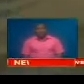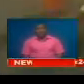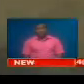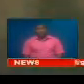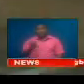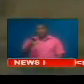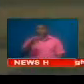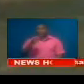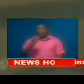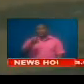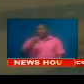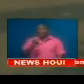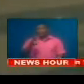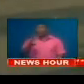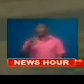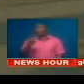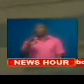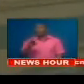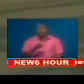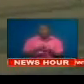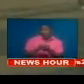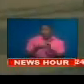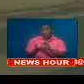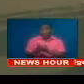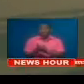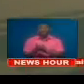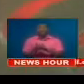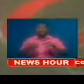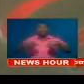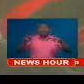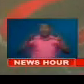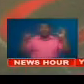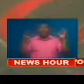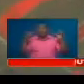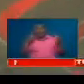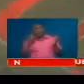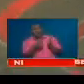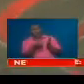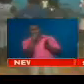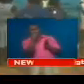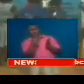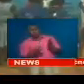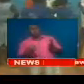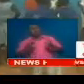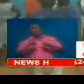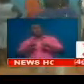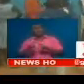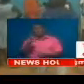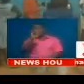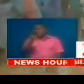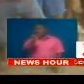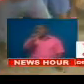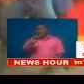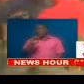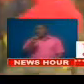The Chale Wote Street Arts Festival is a platform that brings alive the magic of arts, music and dance along the streets of